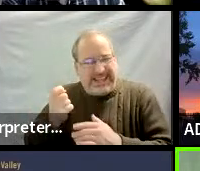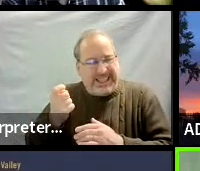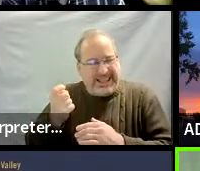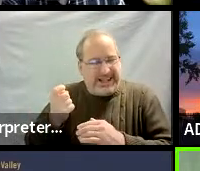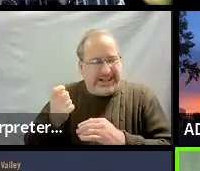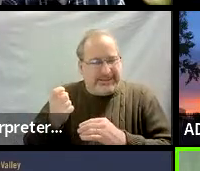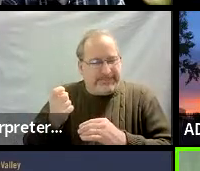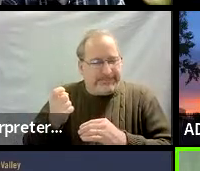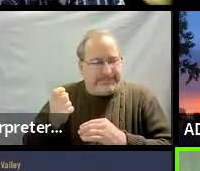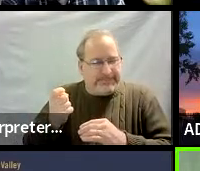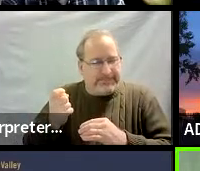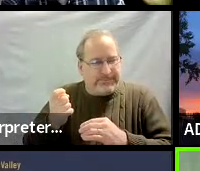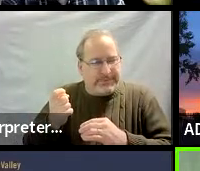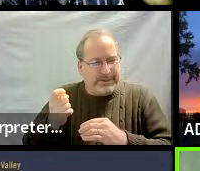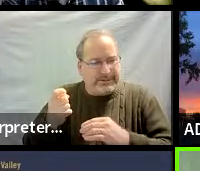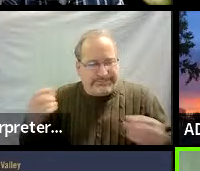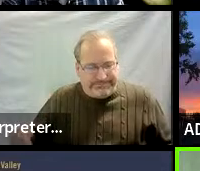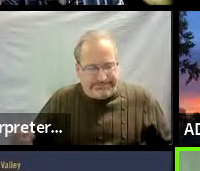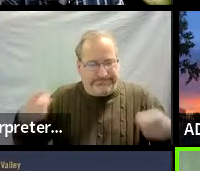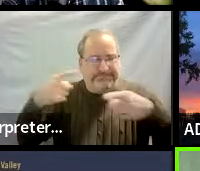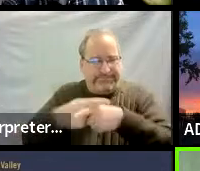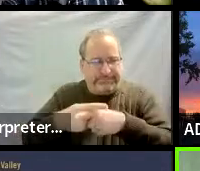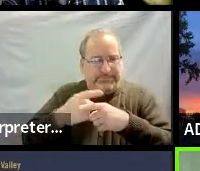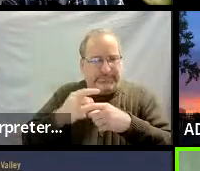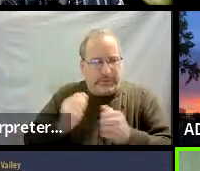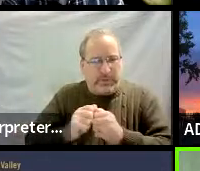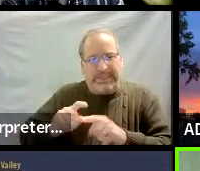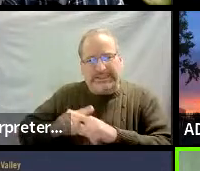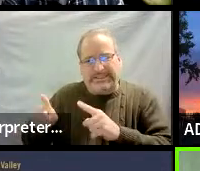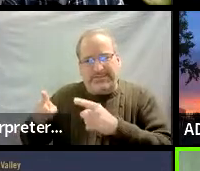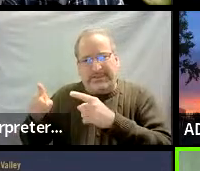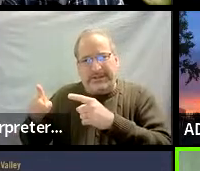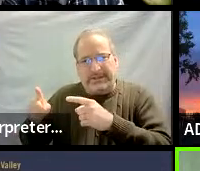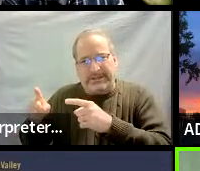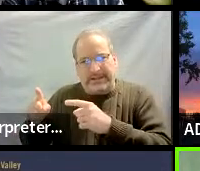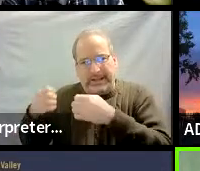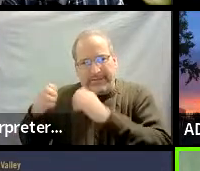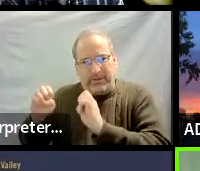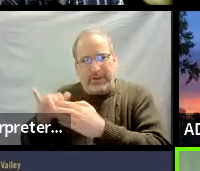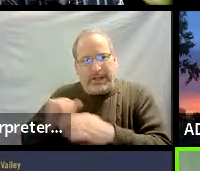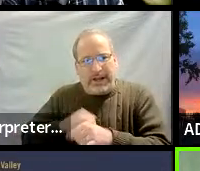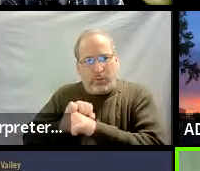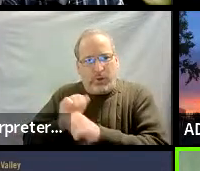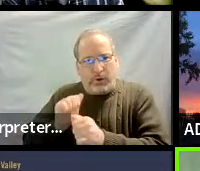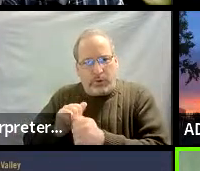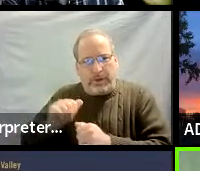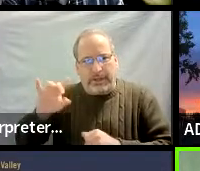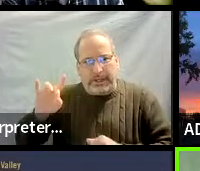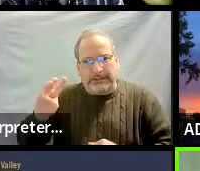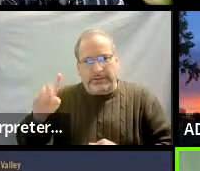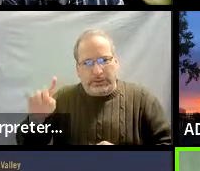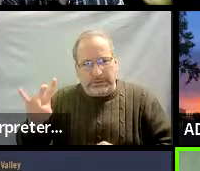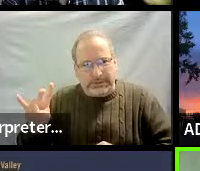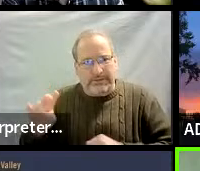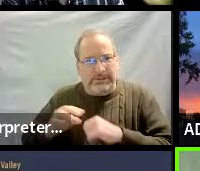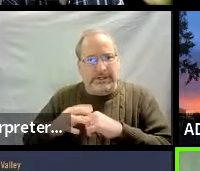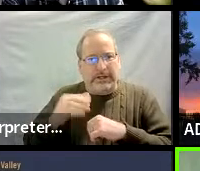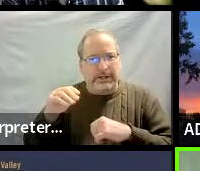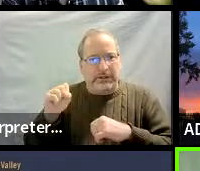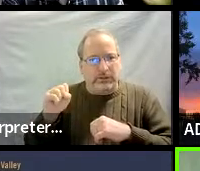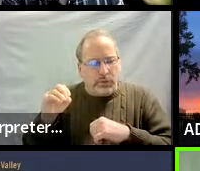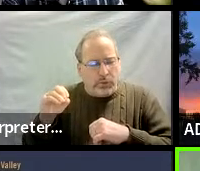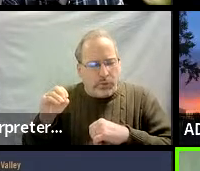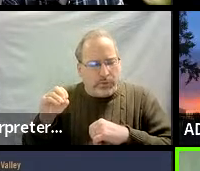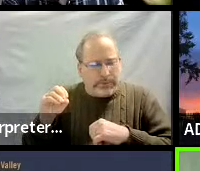bit cross-pollinated with the CEQA effort that I'm working on this outside of AB617. And